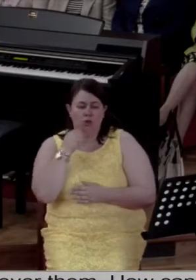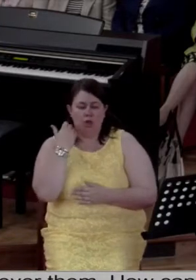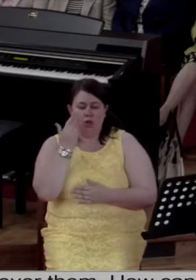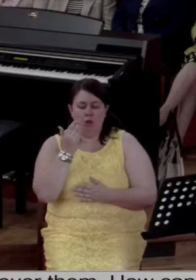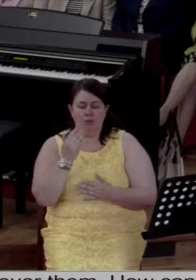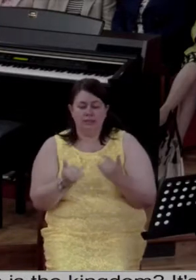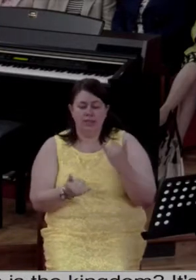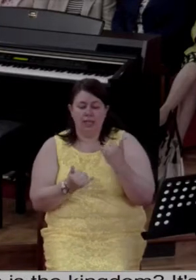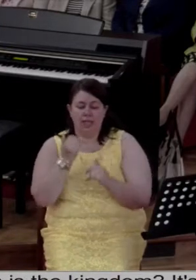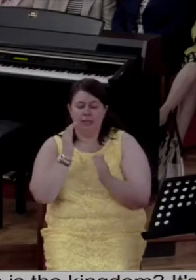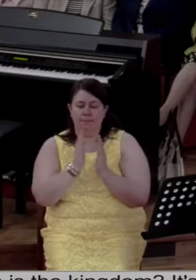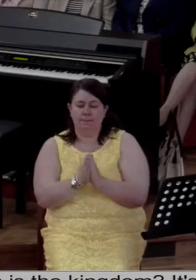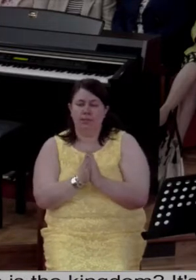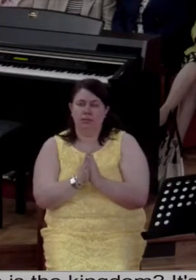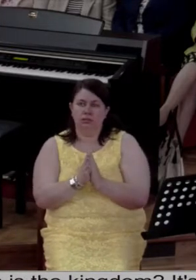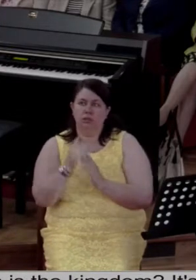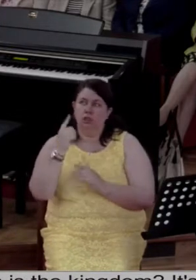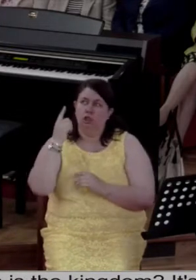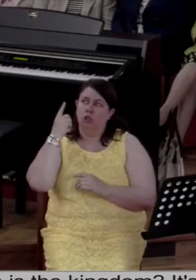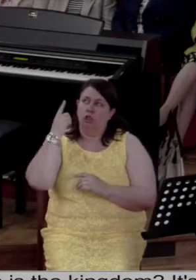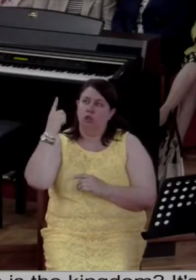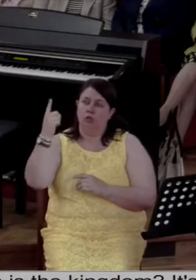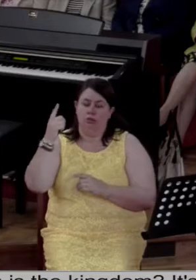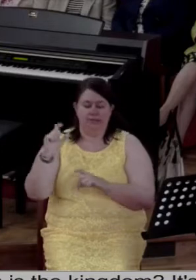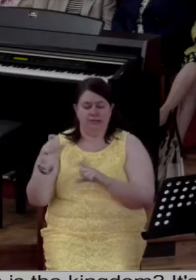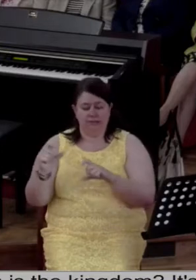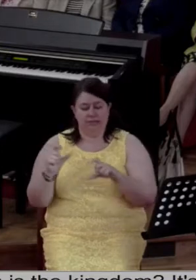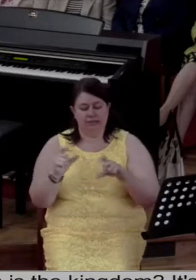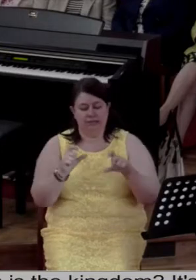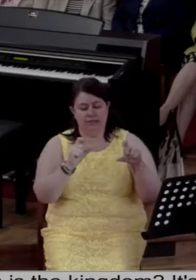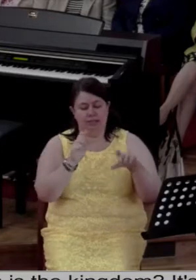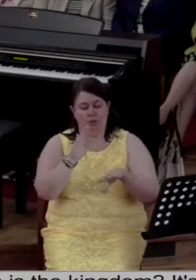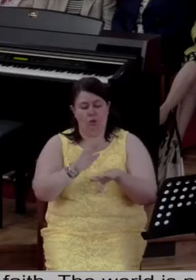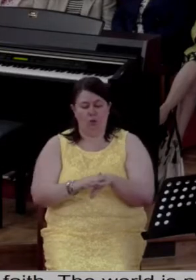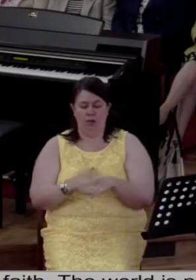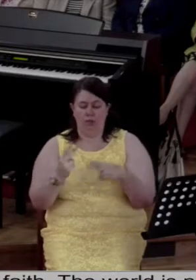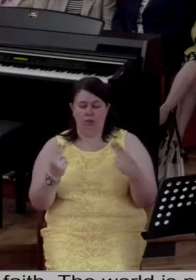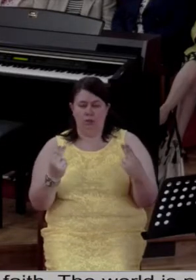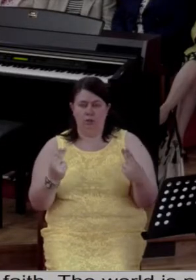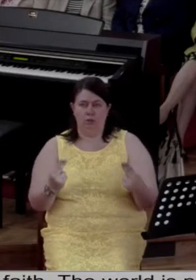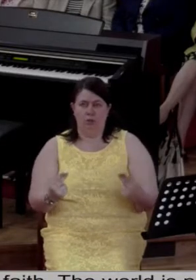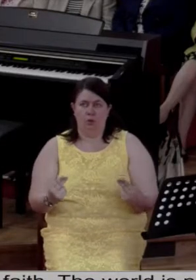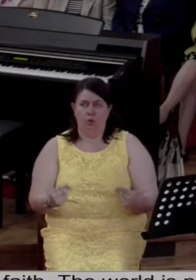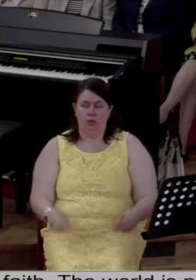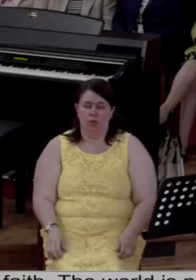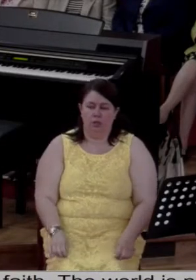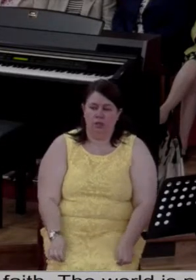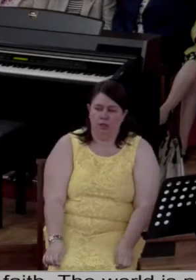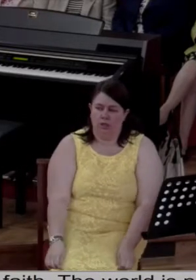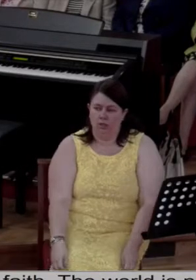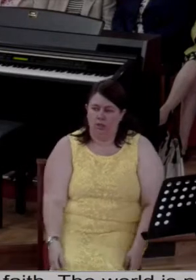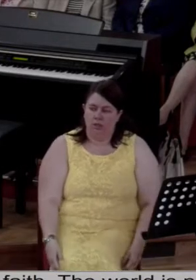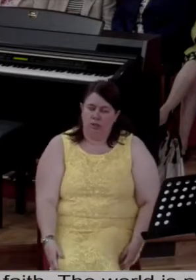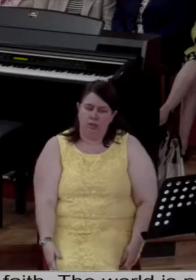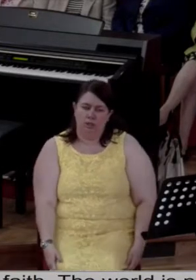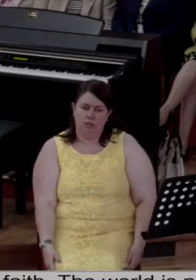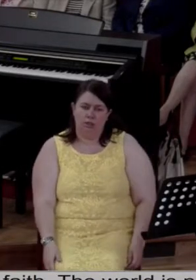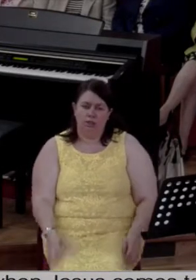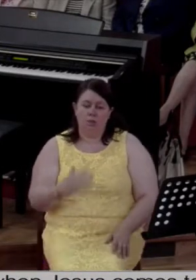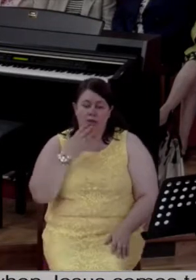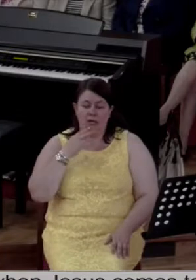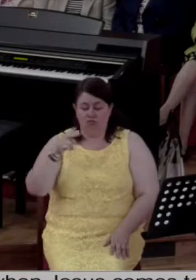with a phrase, "God is still on the throne. God is still on the throne." You know, with all these rubbish